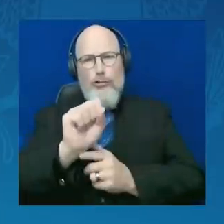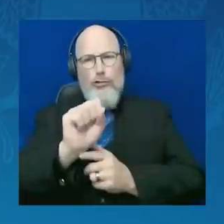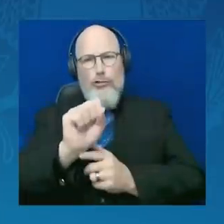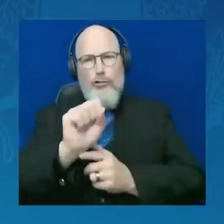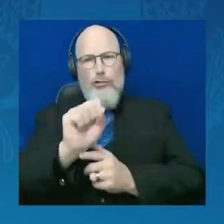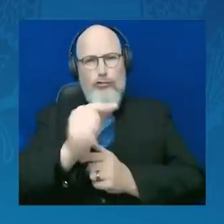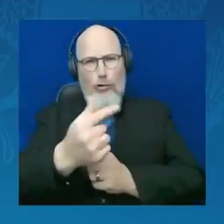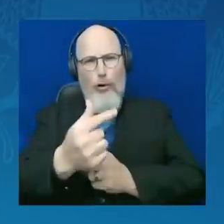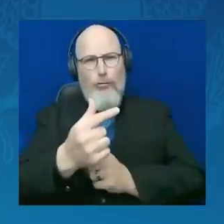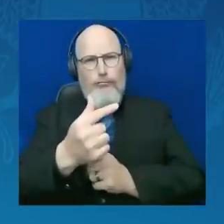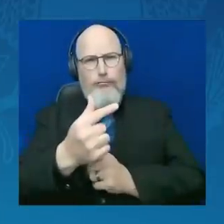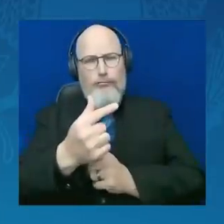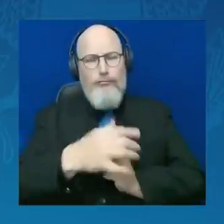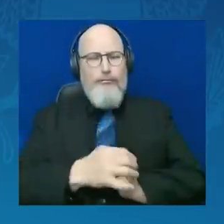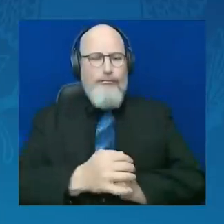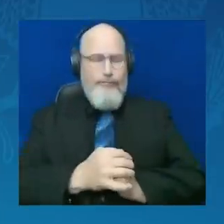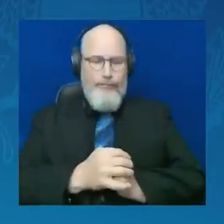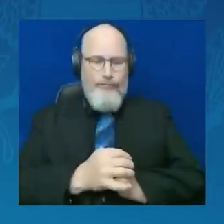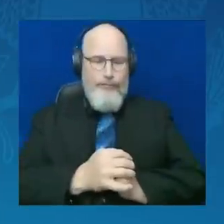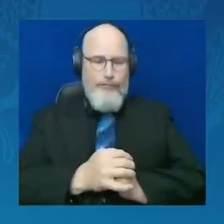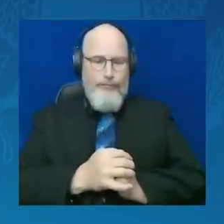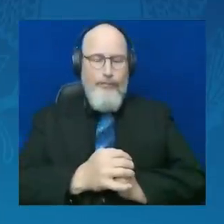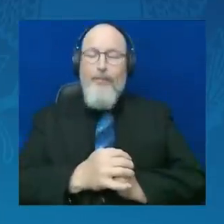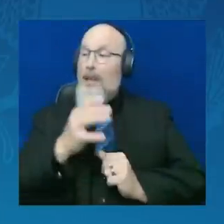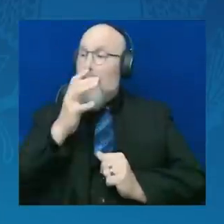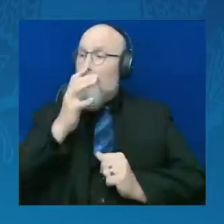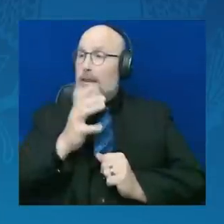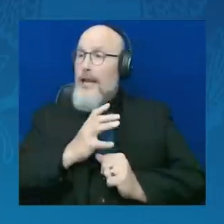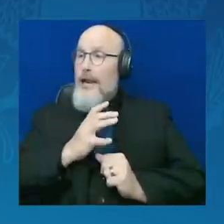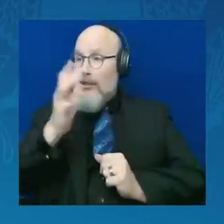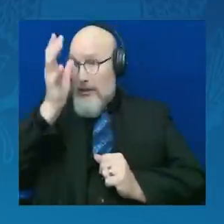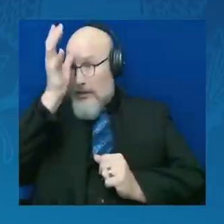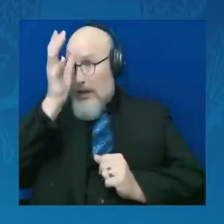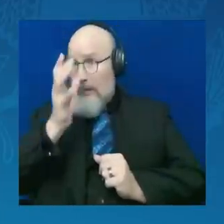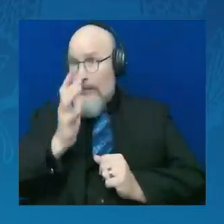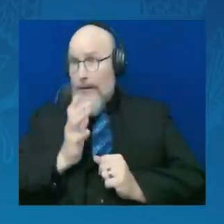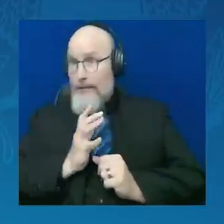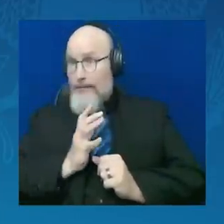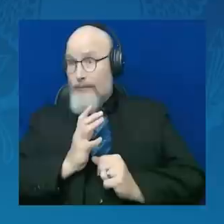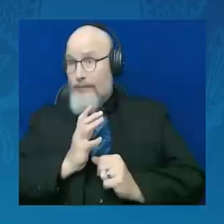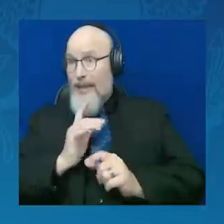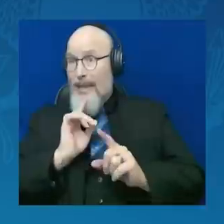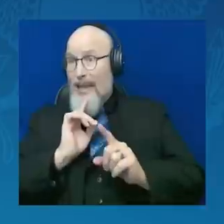Szanowni Państwo. Ladies and gentlemen, answering your question,